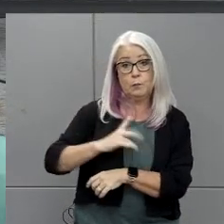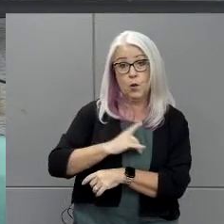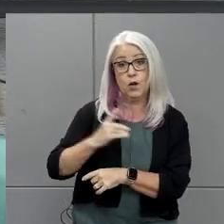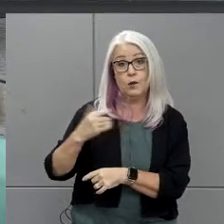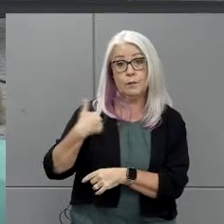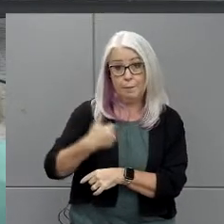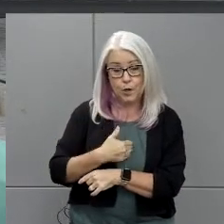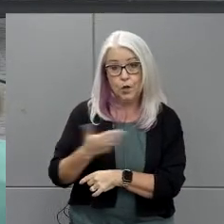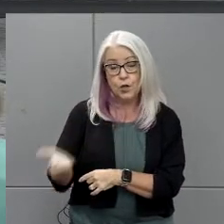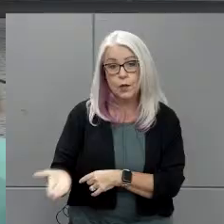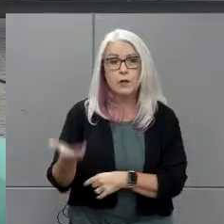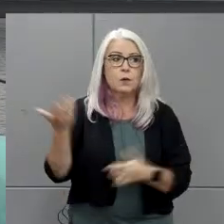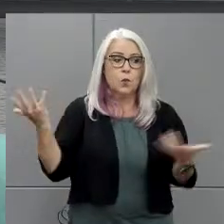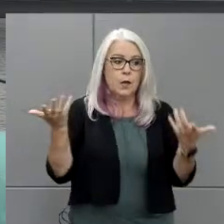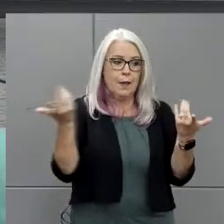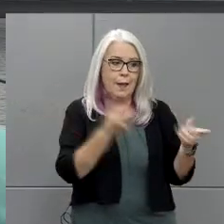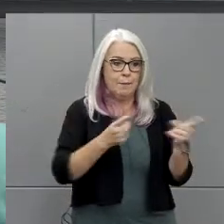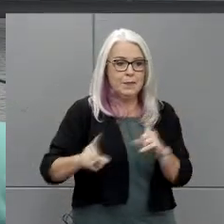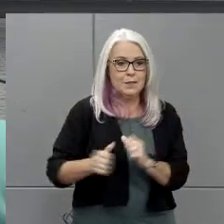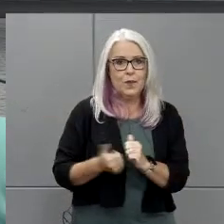So what happens to that?